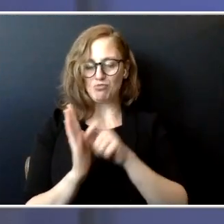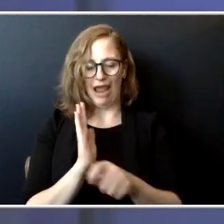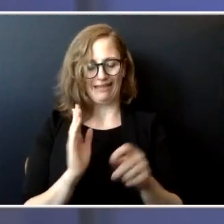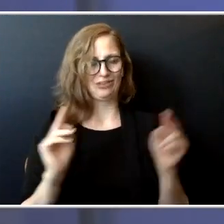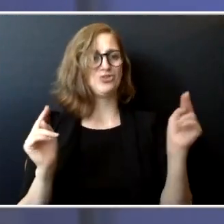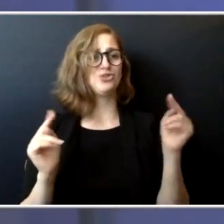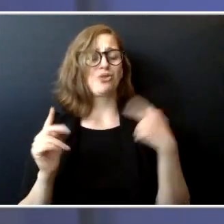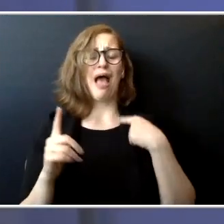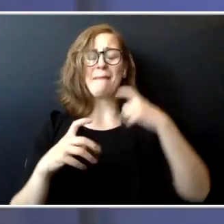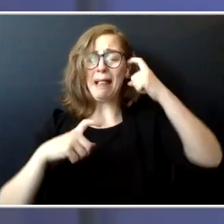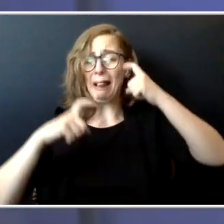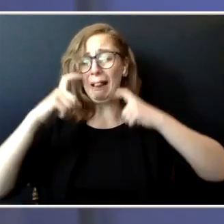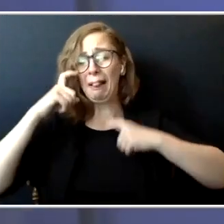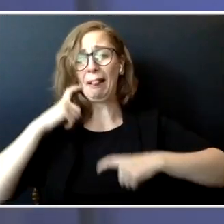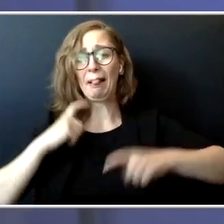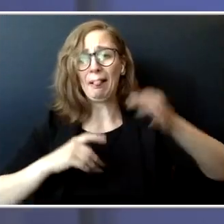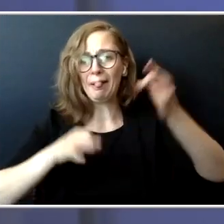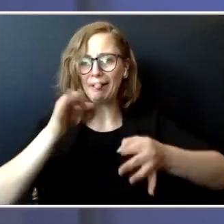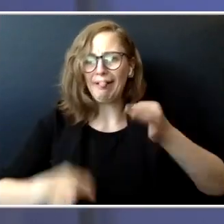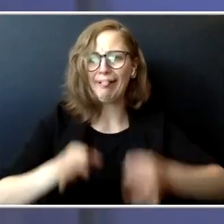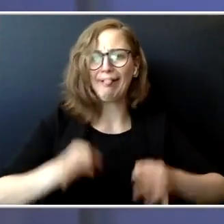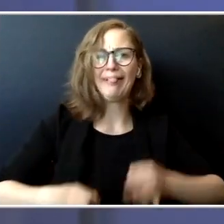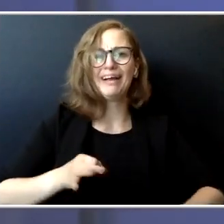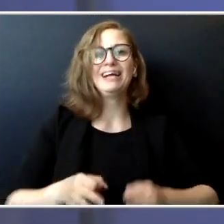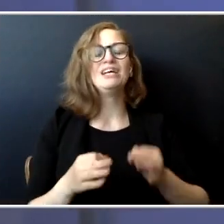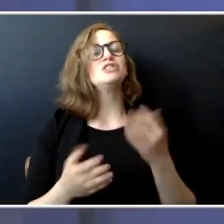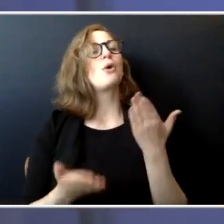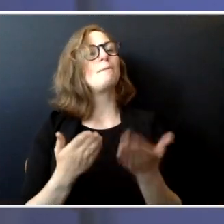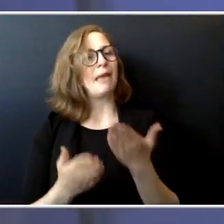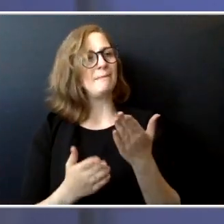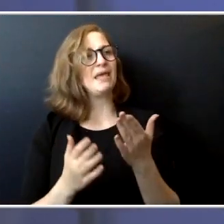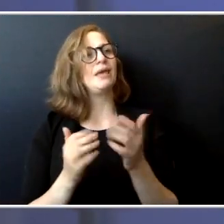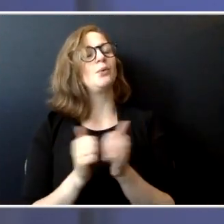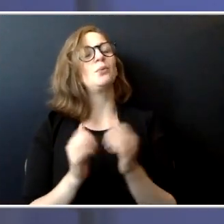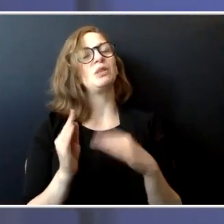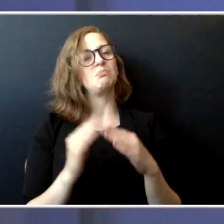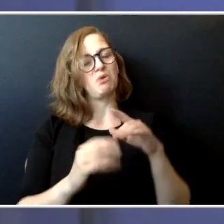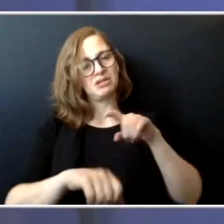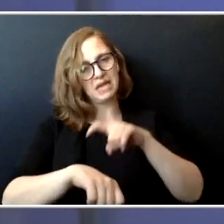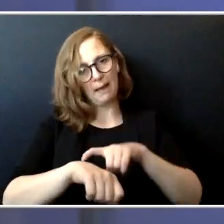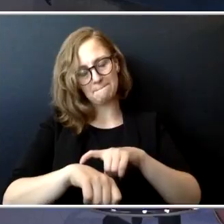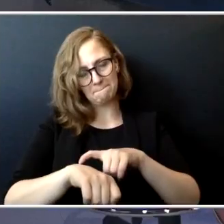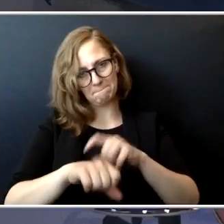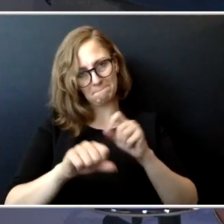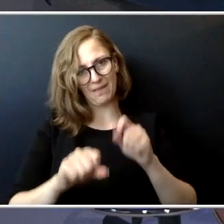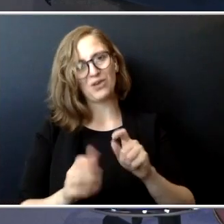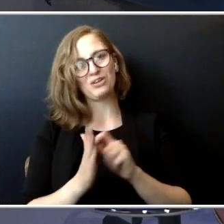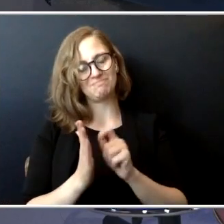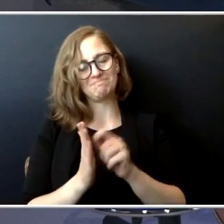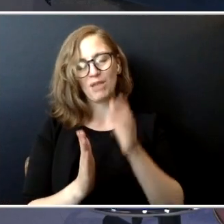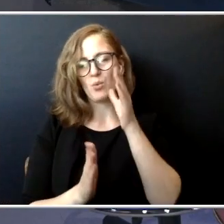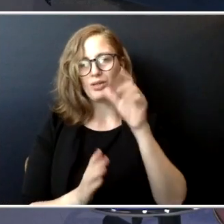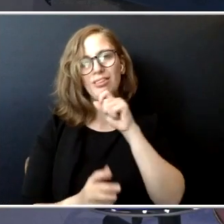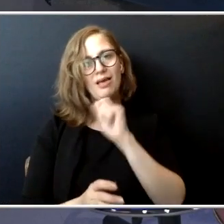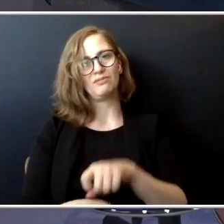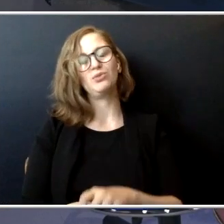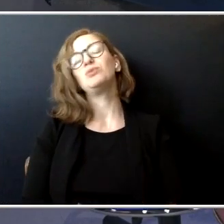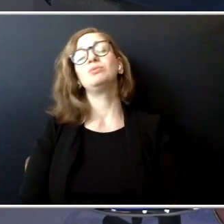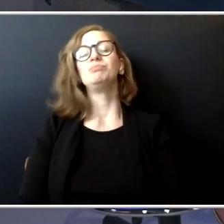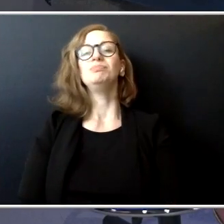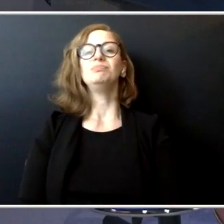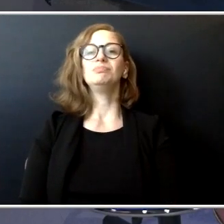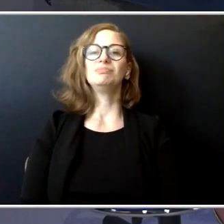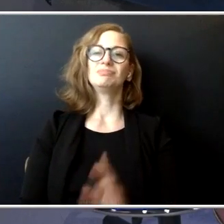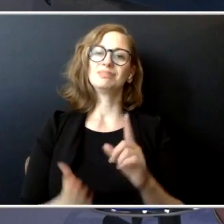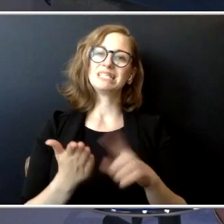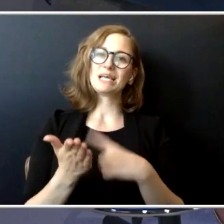so maybe when I get a little bit more distant from it, I would love to. Sometimes the most beautiful things written are when you're